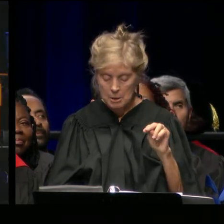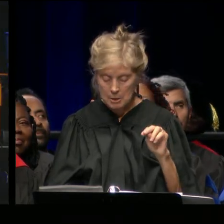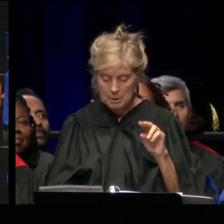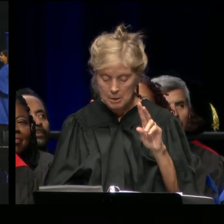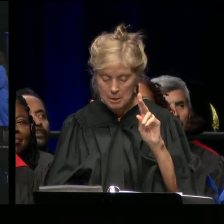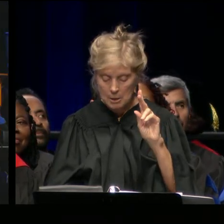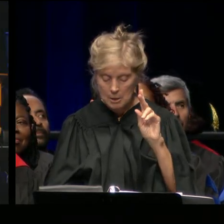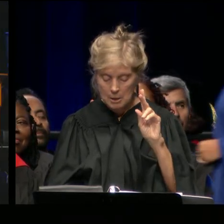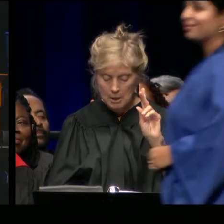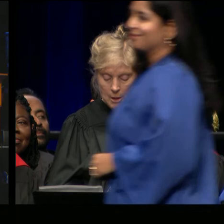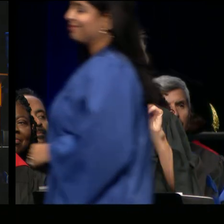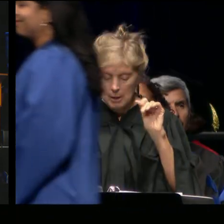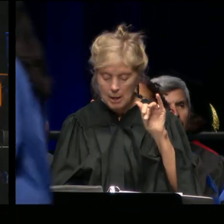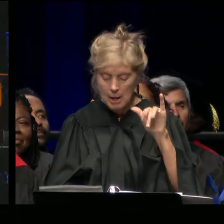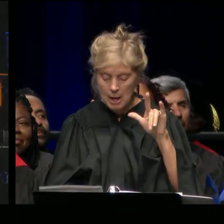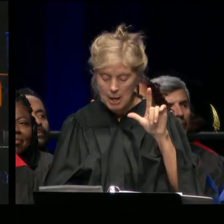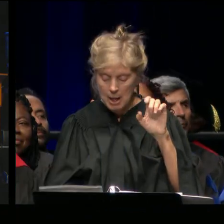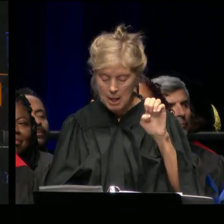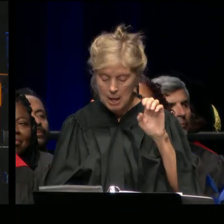Kayla Lakani.